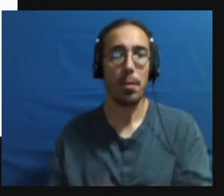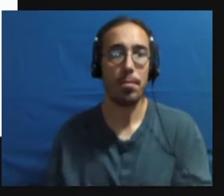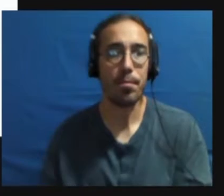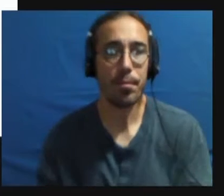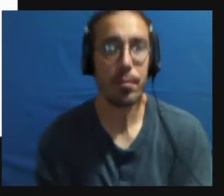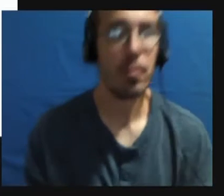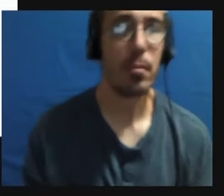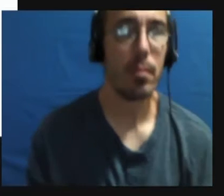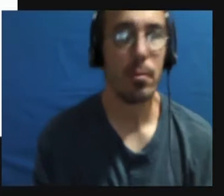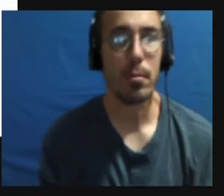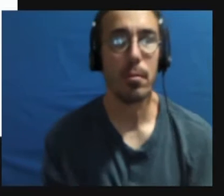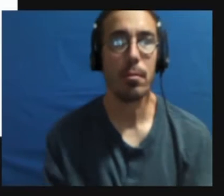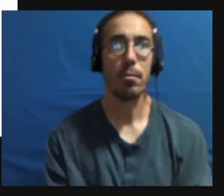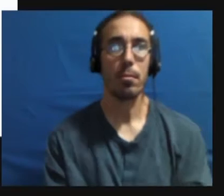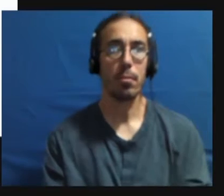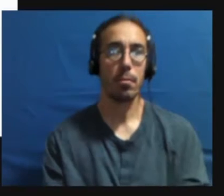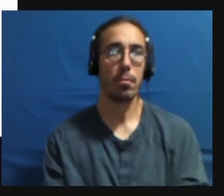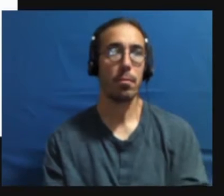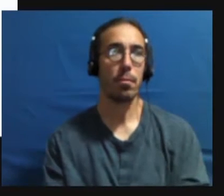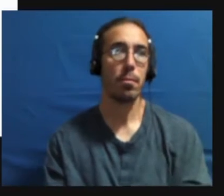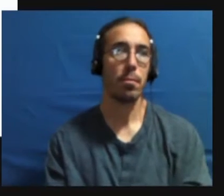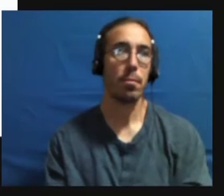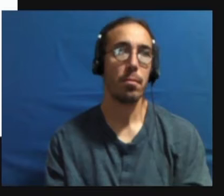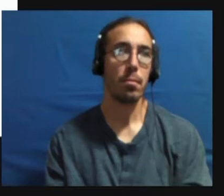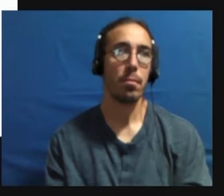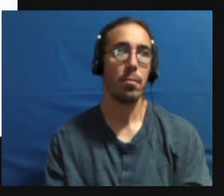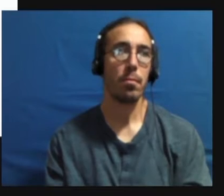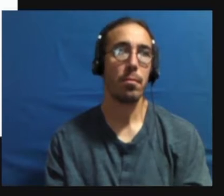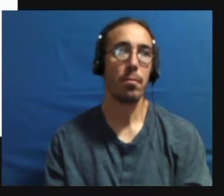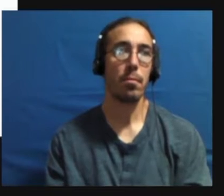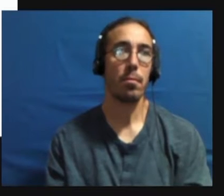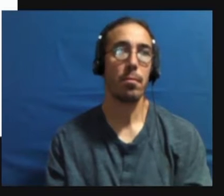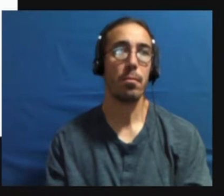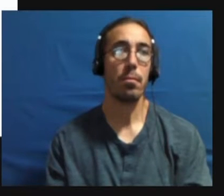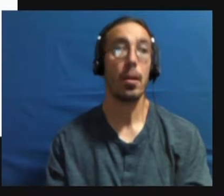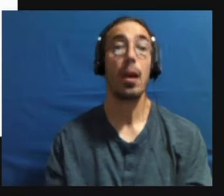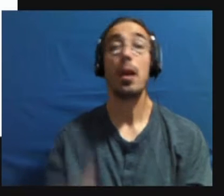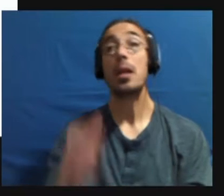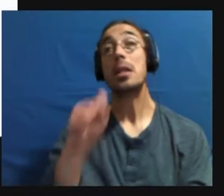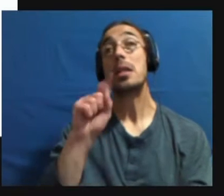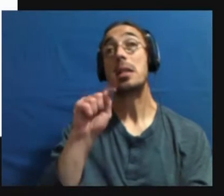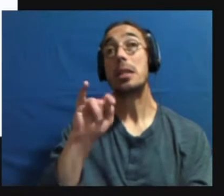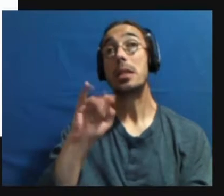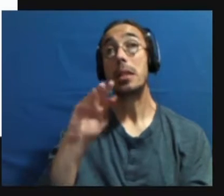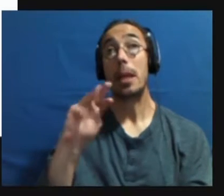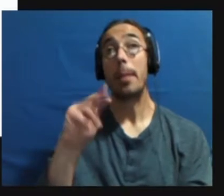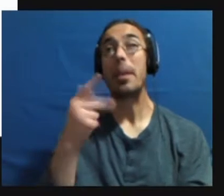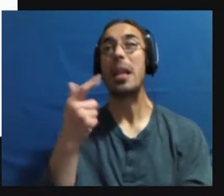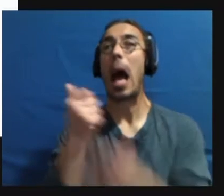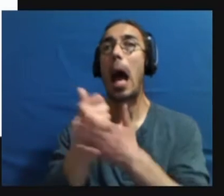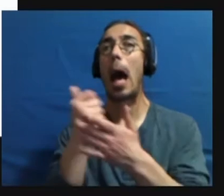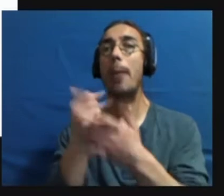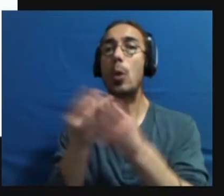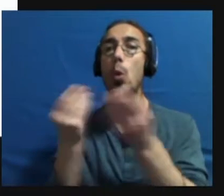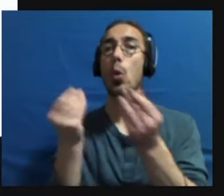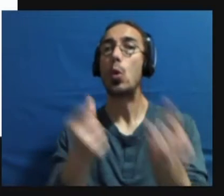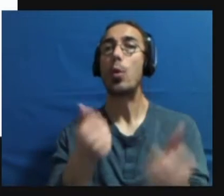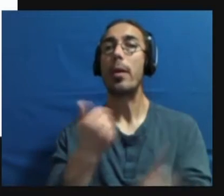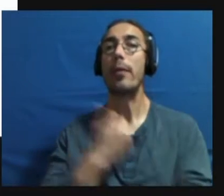In the words of Rudy Simone, stimming is something we do to soothe ourselves when we are